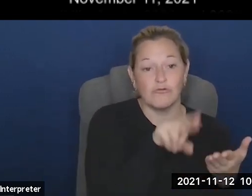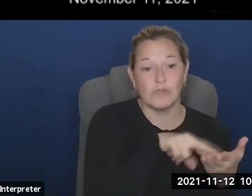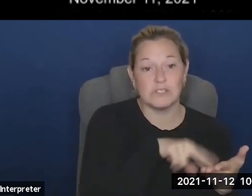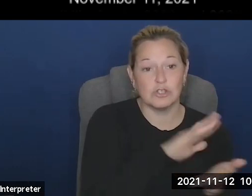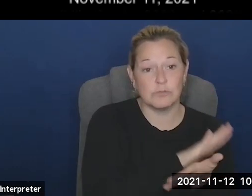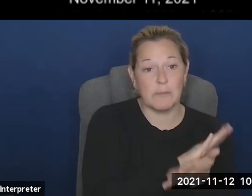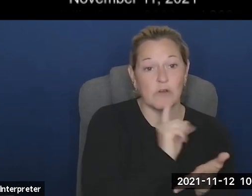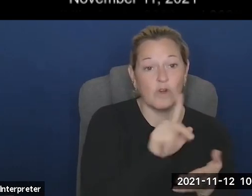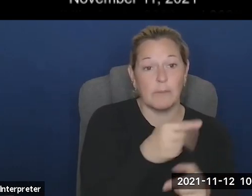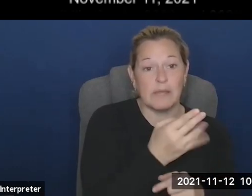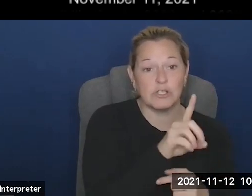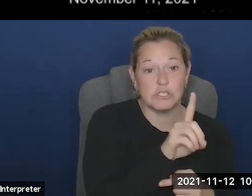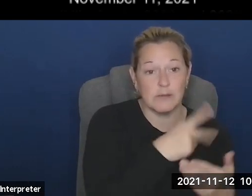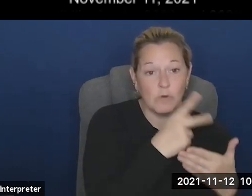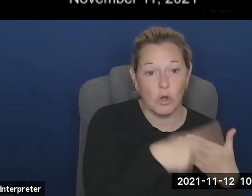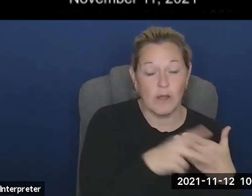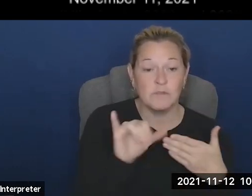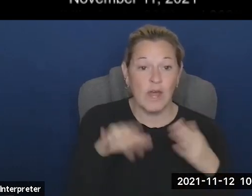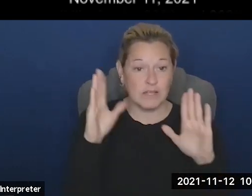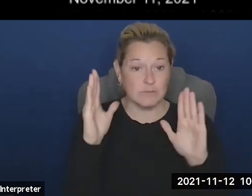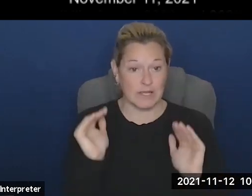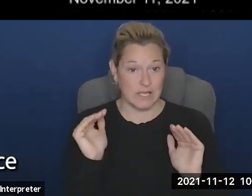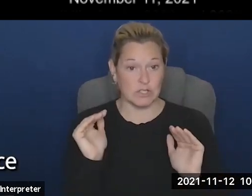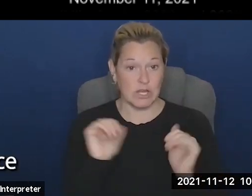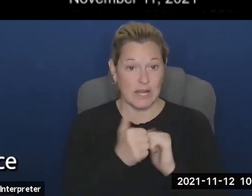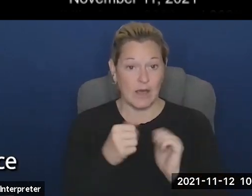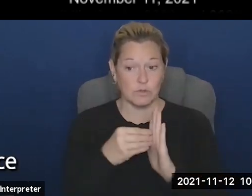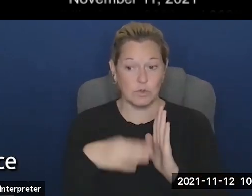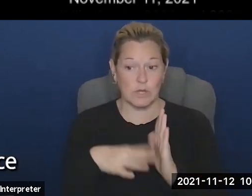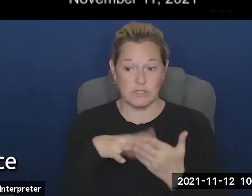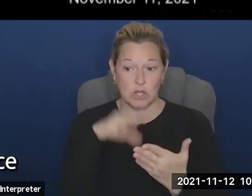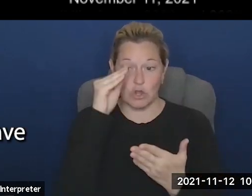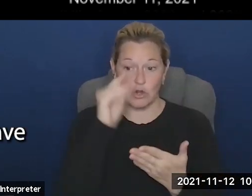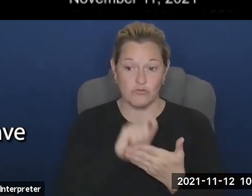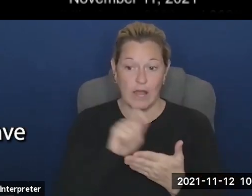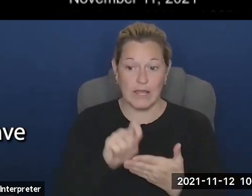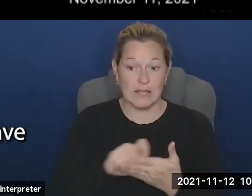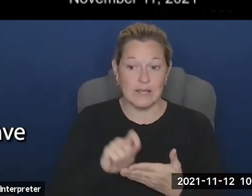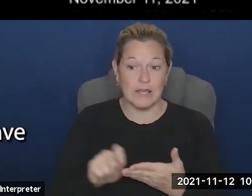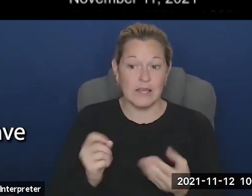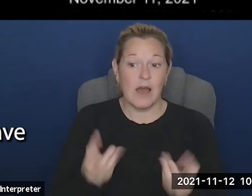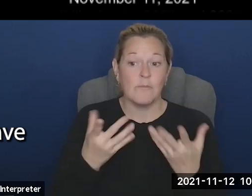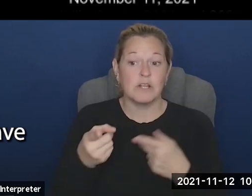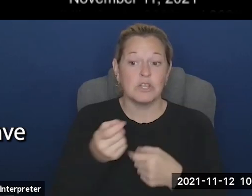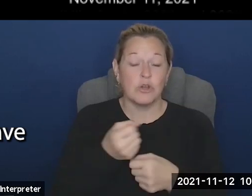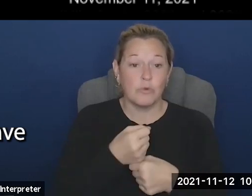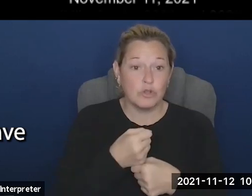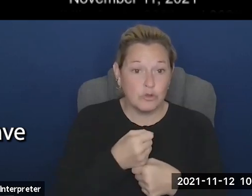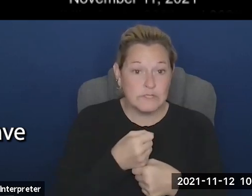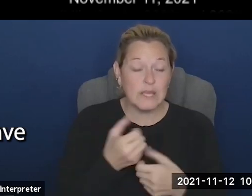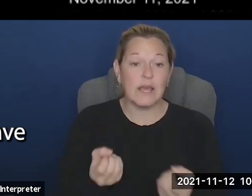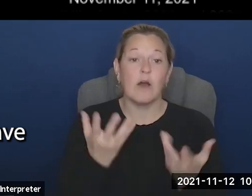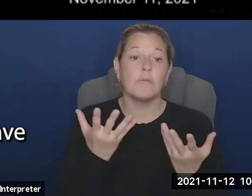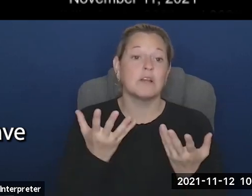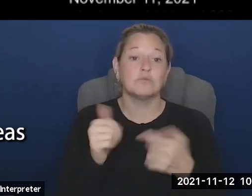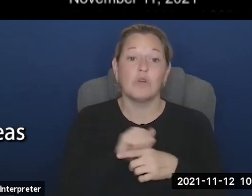And so all of the expectations about how students learn writing and what types of writing they produce and how much practice they should have before they're able